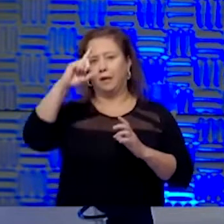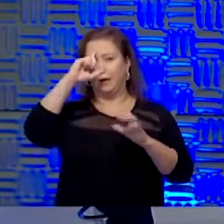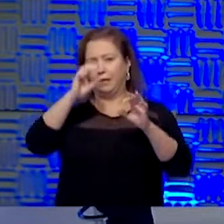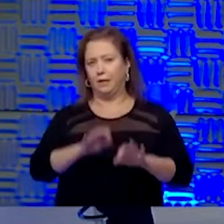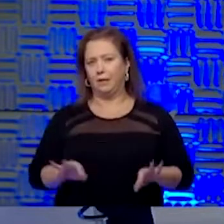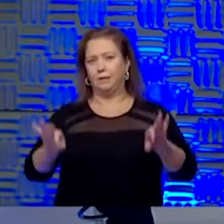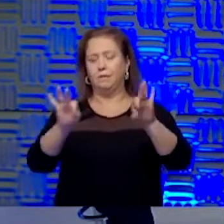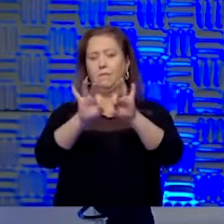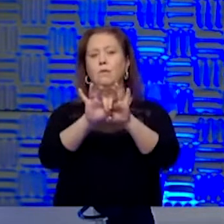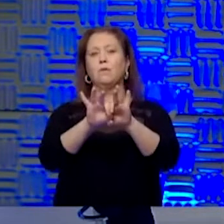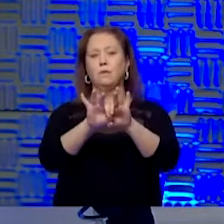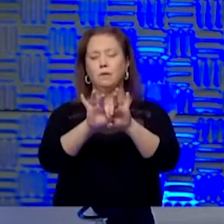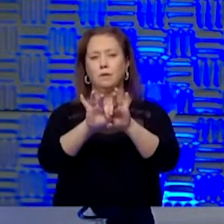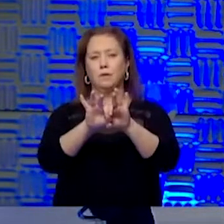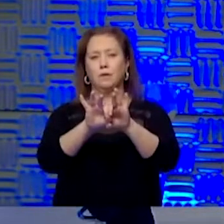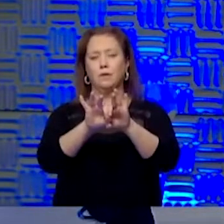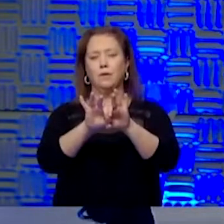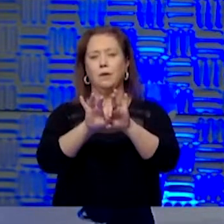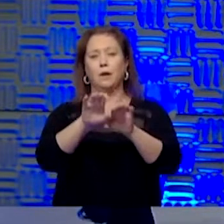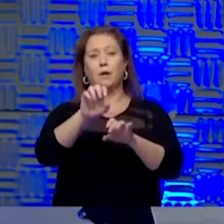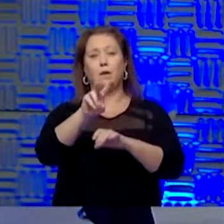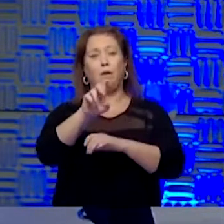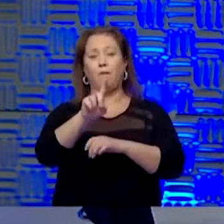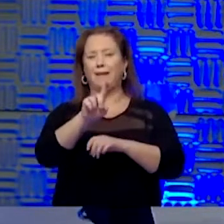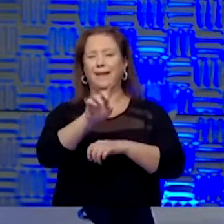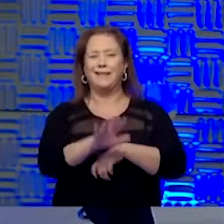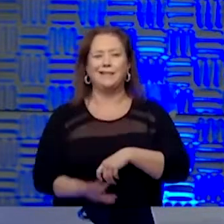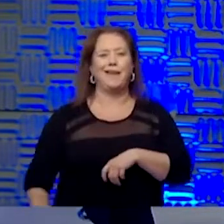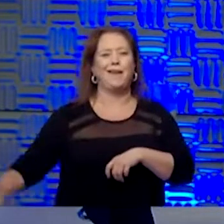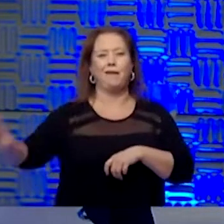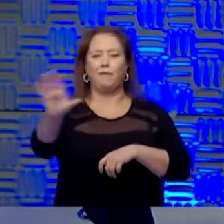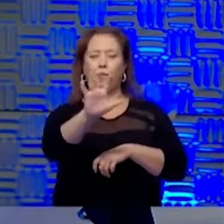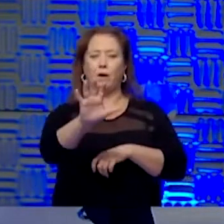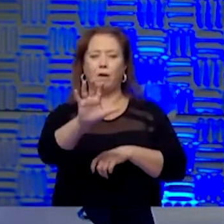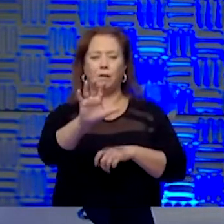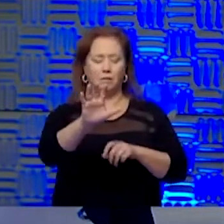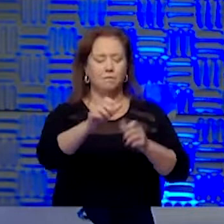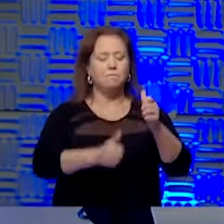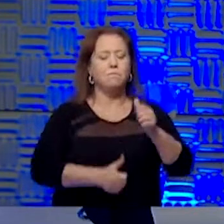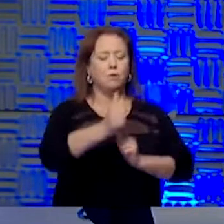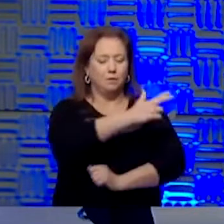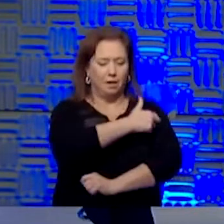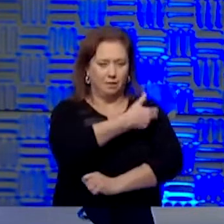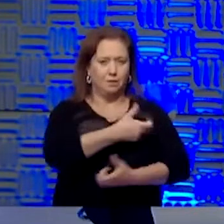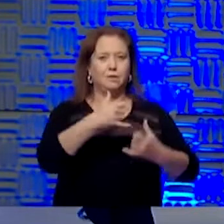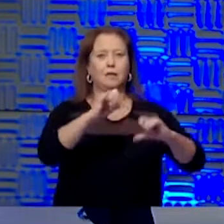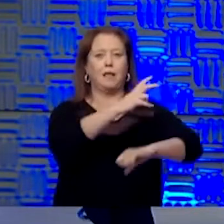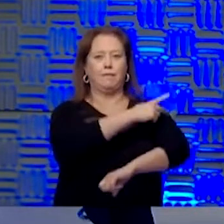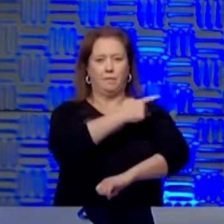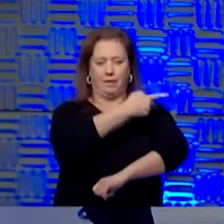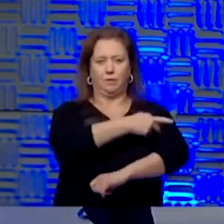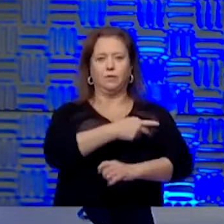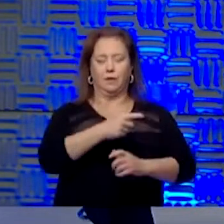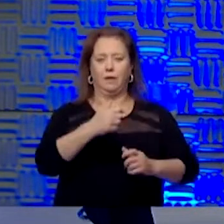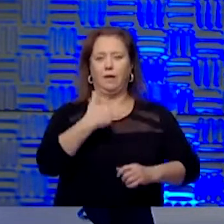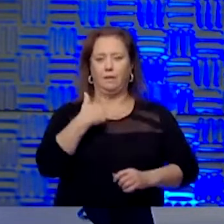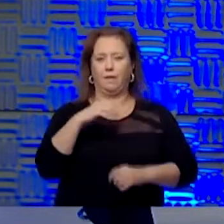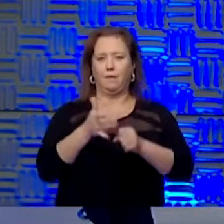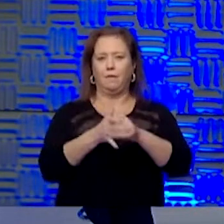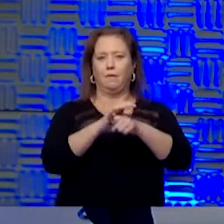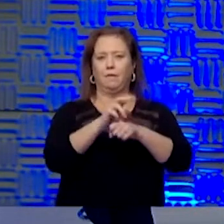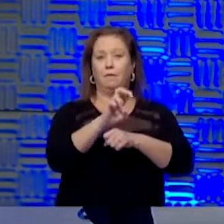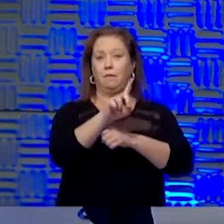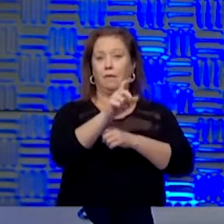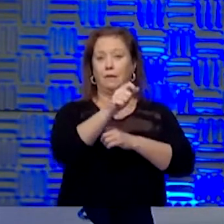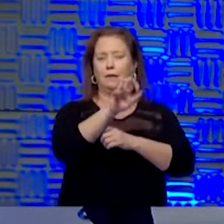to realize that COVID is everywhere. Every hospital may well have it. Most hospitals still have patients with COVID-19. But I